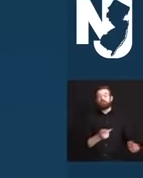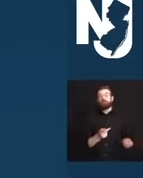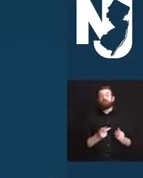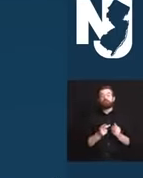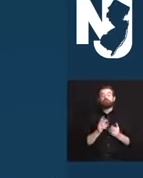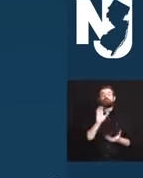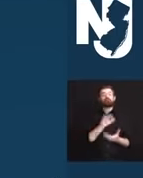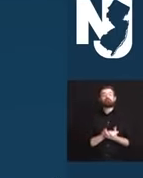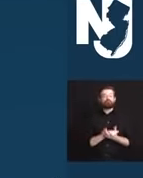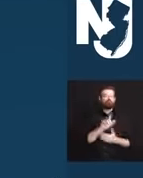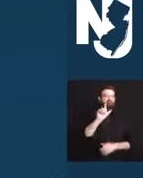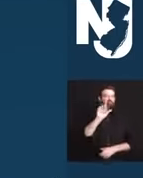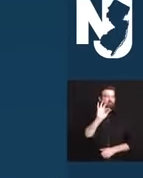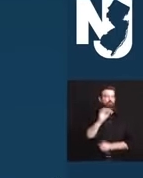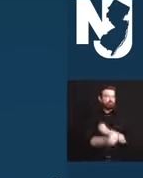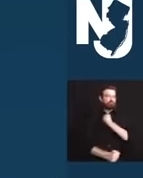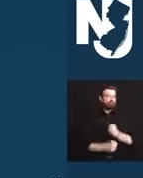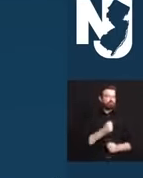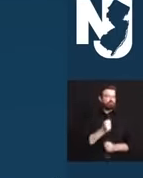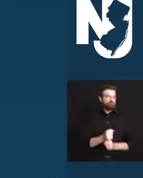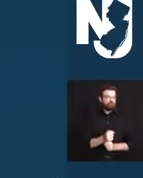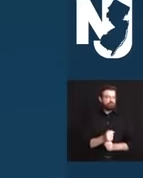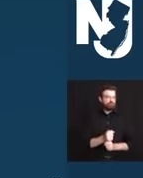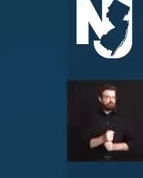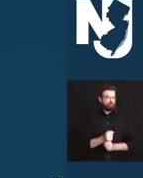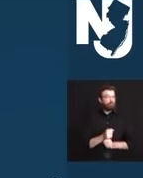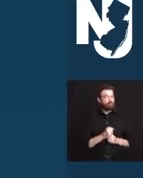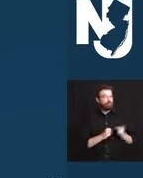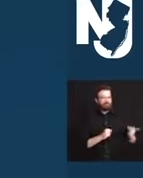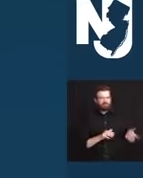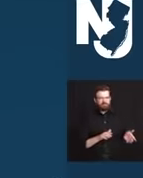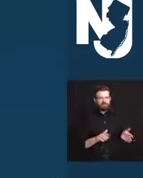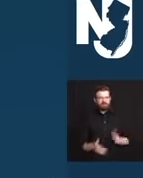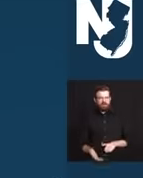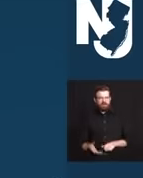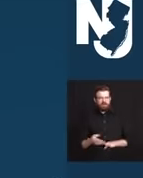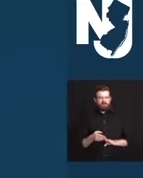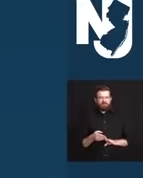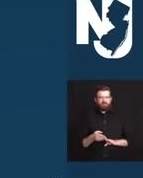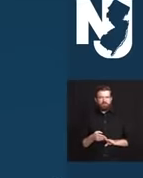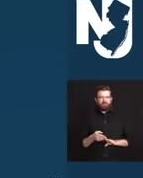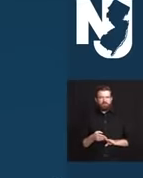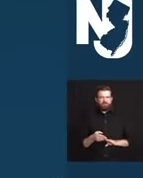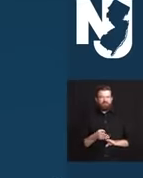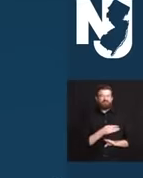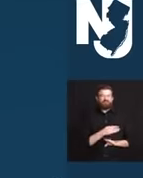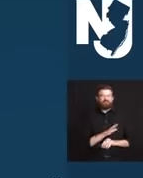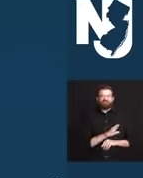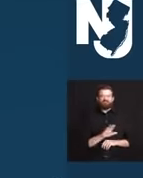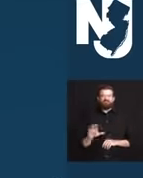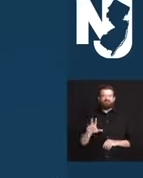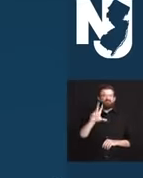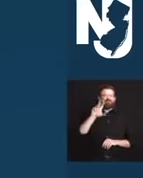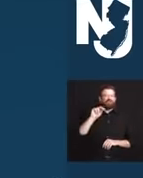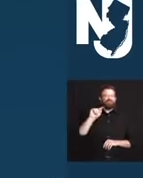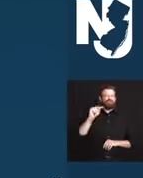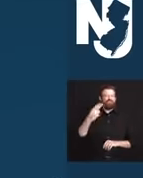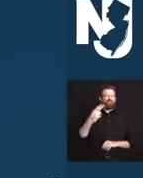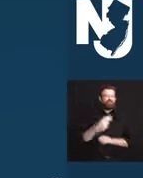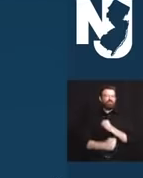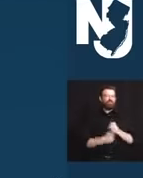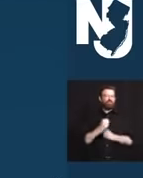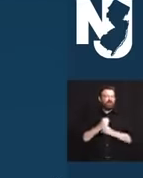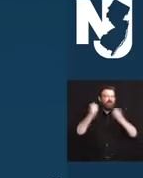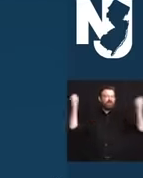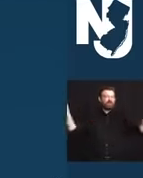Friday. He died shortly before what would have been their 30th anniversary. He's also survived by his parents, bless them, Julia